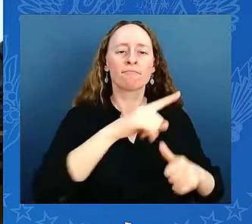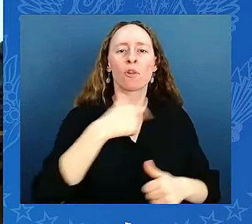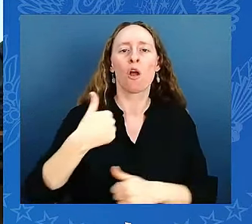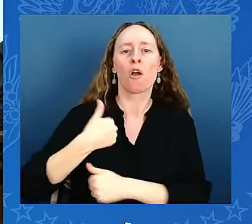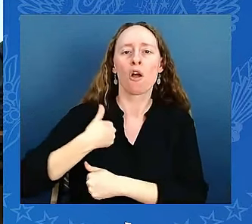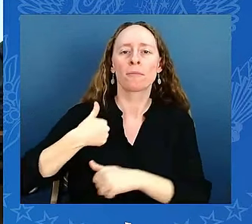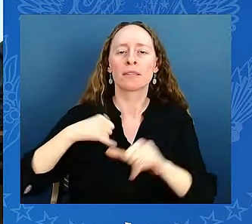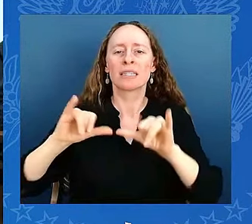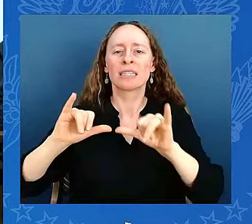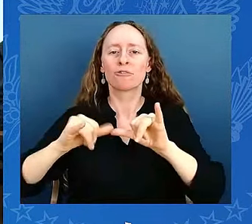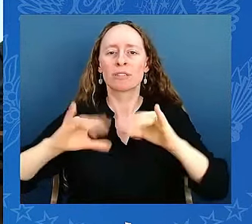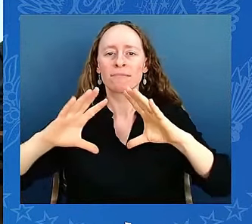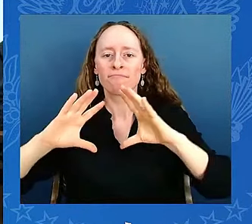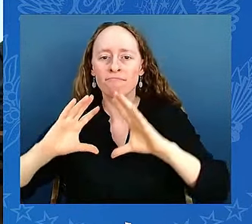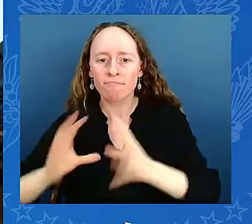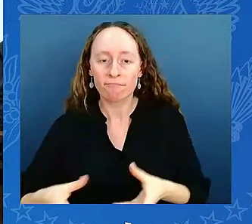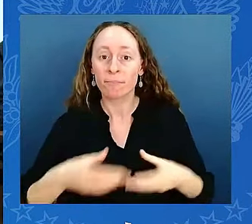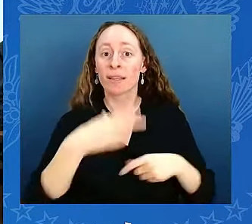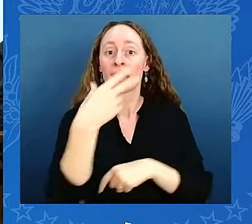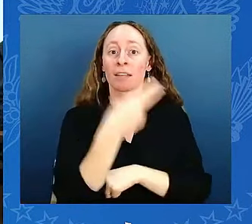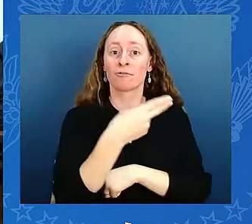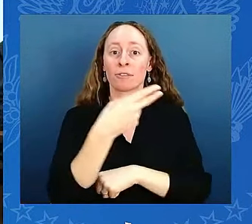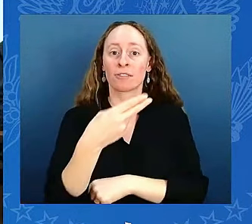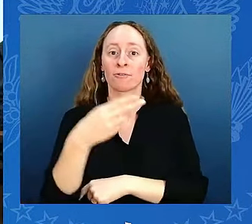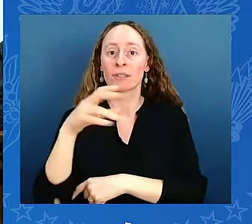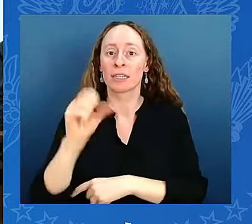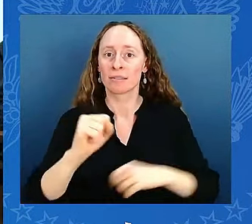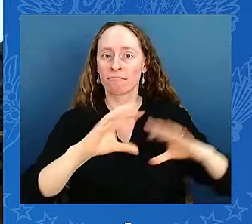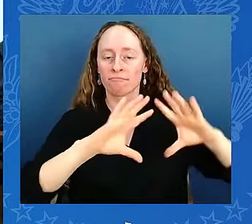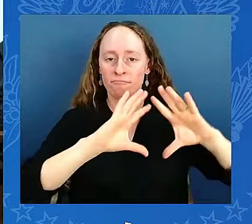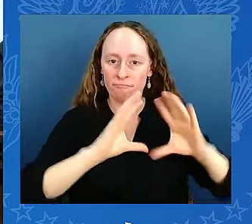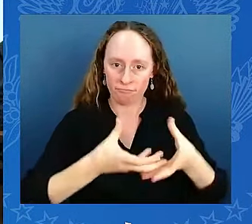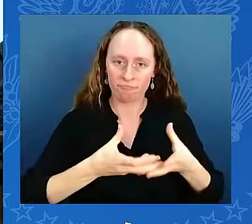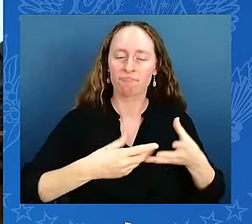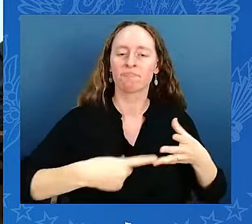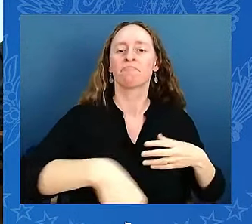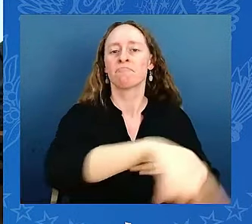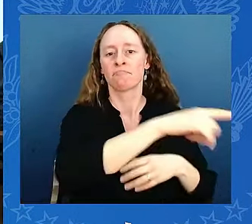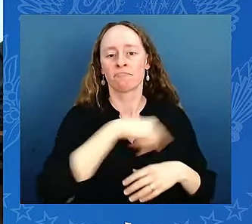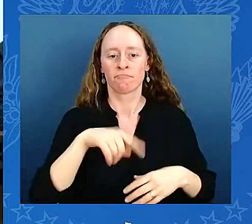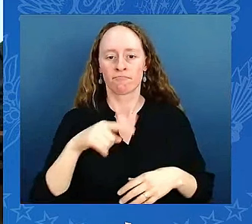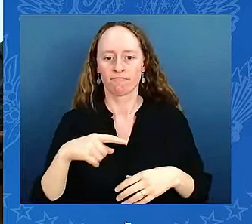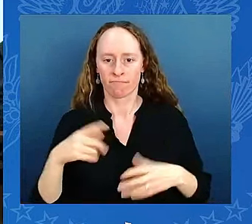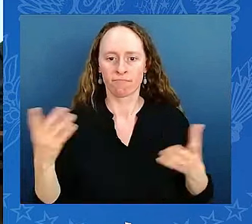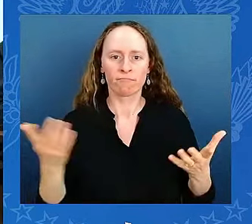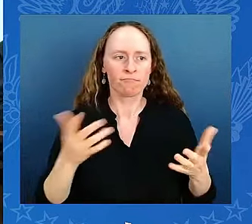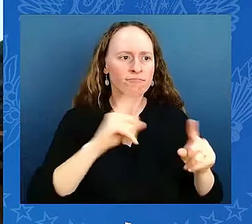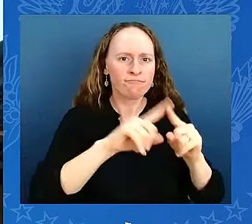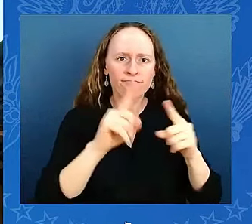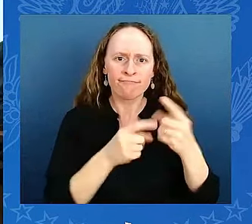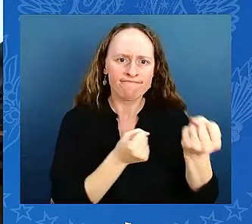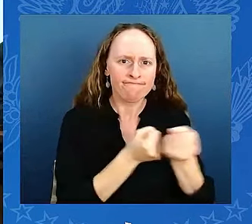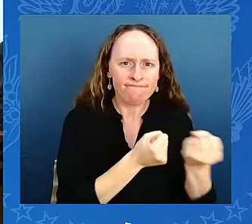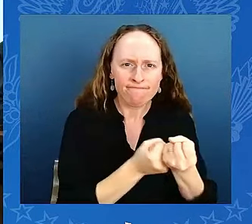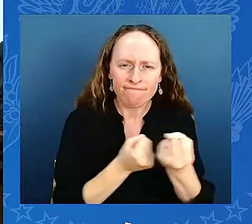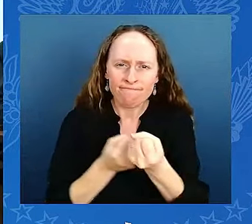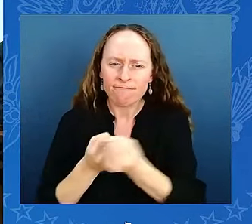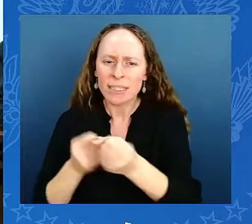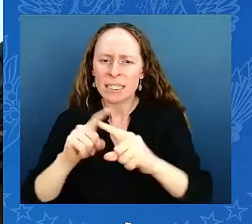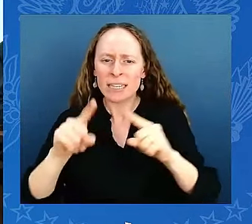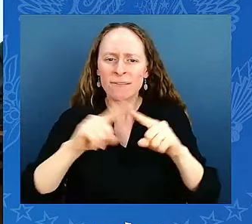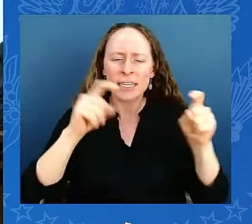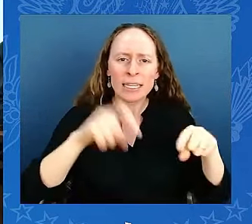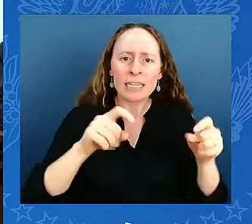services partners that are supporting both hospitals with 2 disaster medical assistance teams, as well as supporting the state in